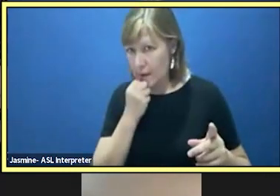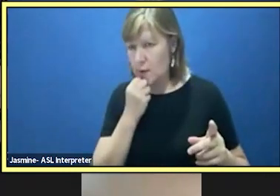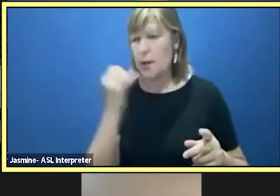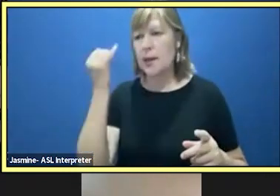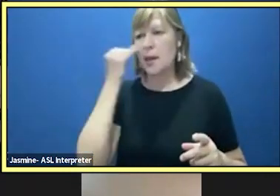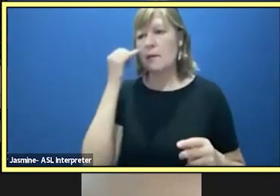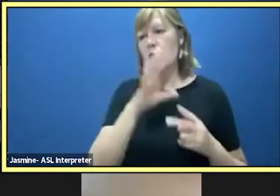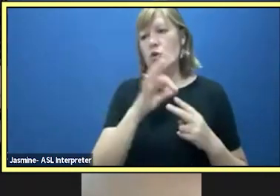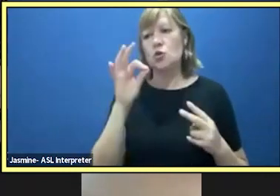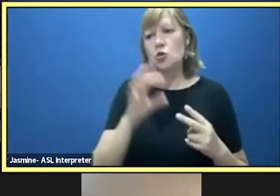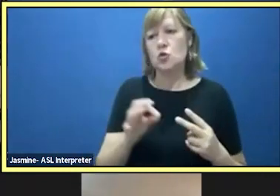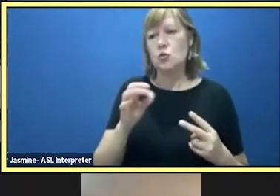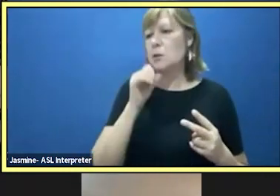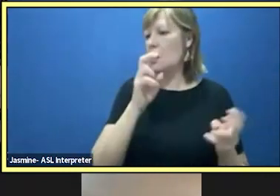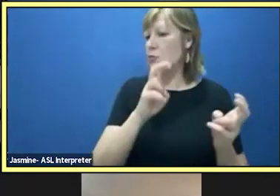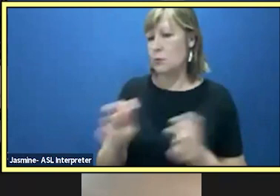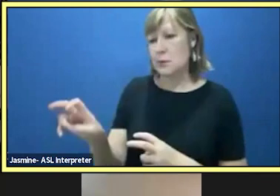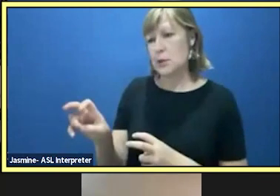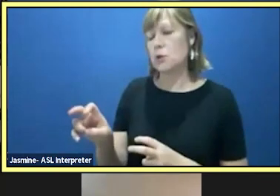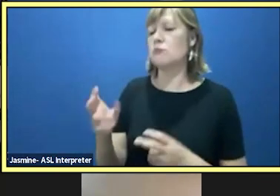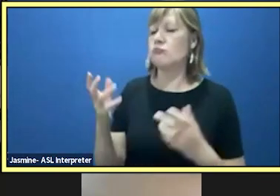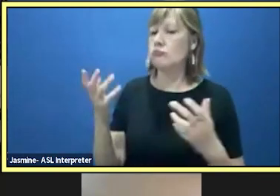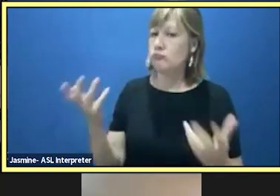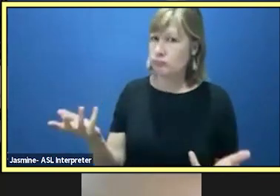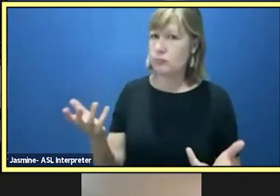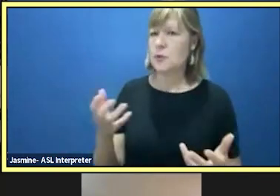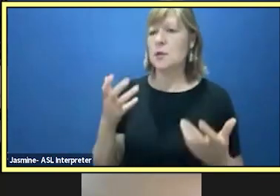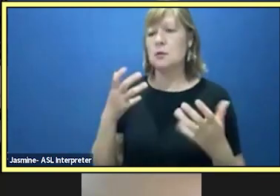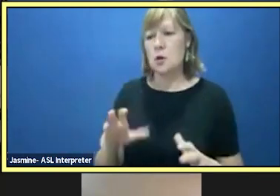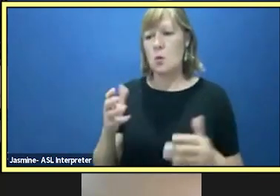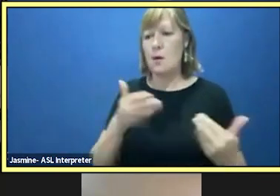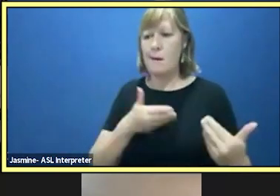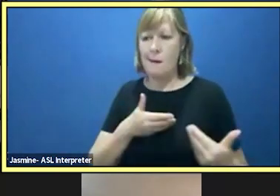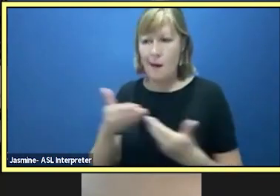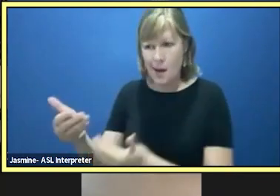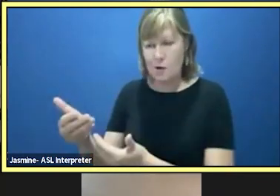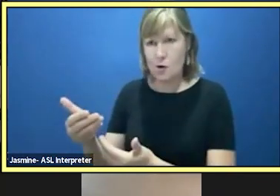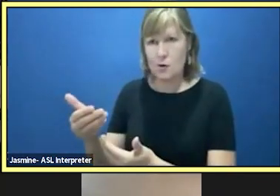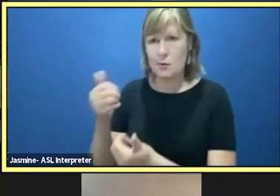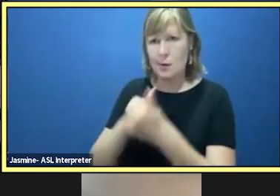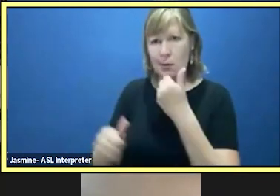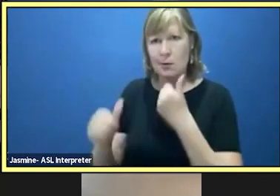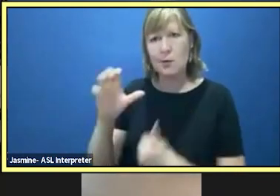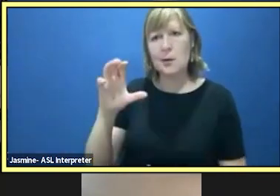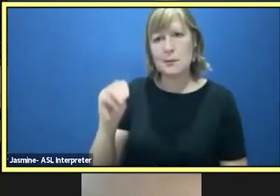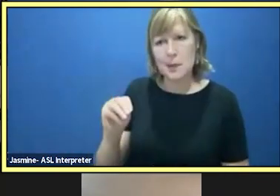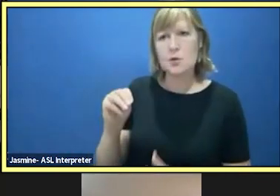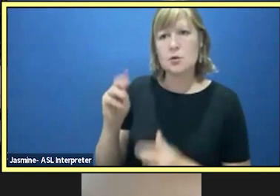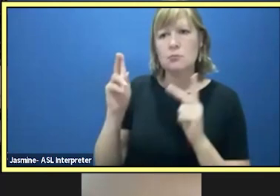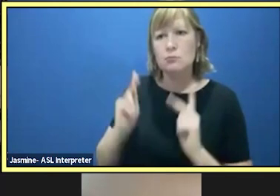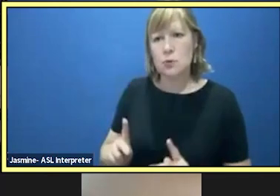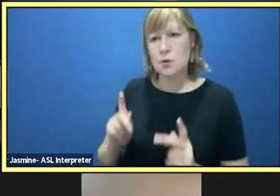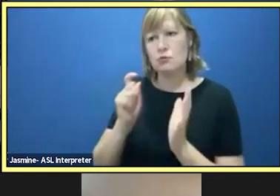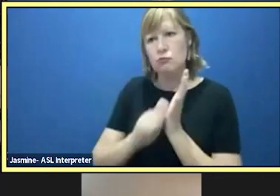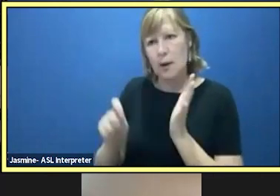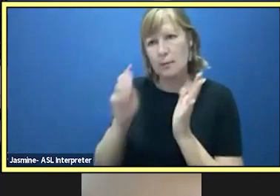over and get hired on someplace as a conflict-free case management person writing a plan, they can certainly attend and give